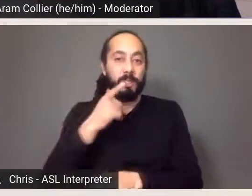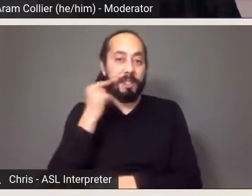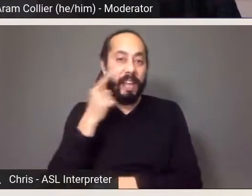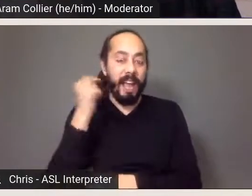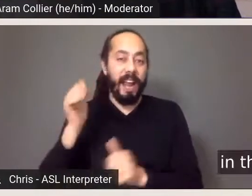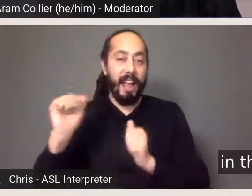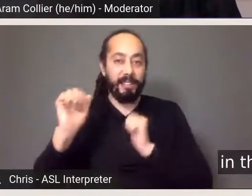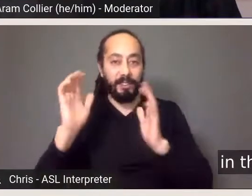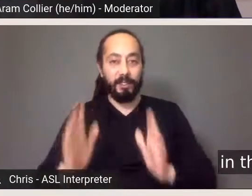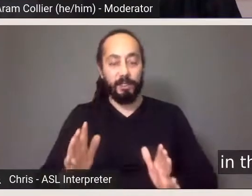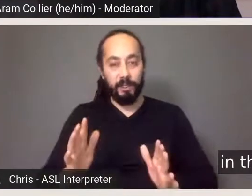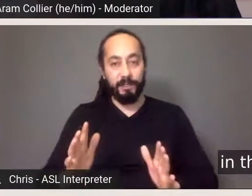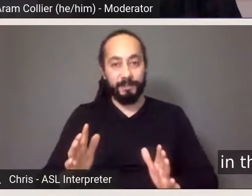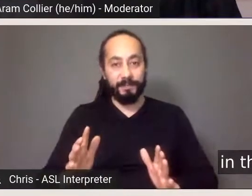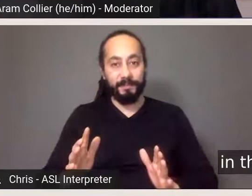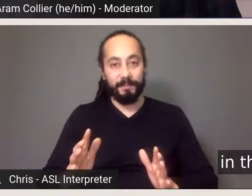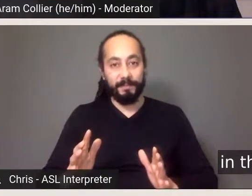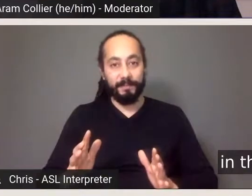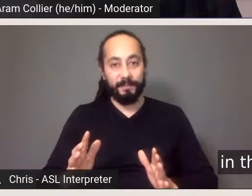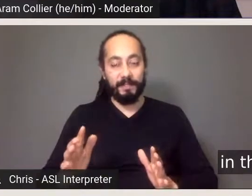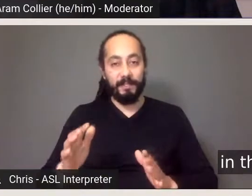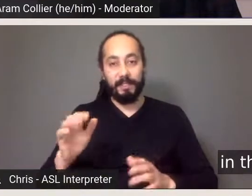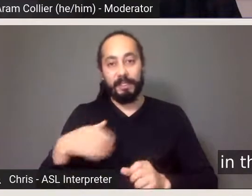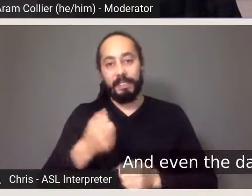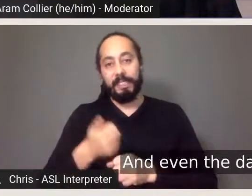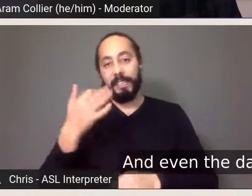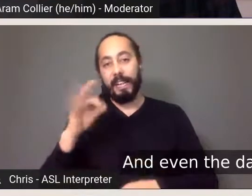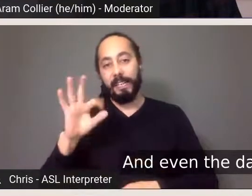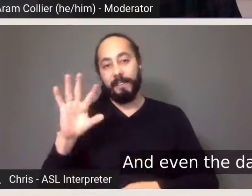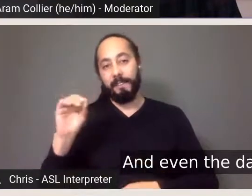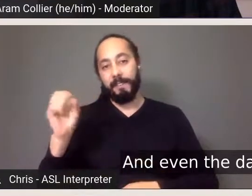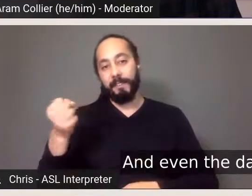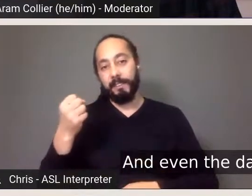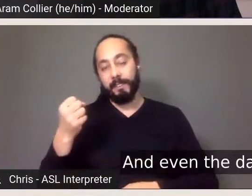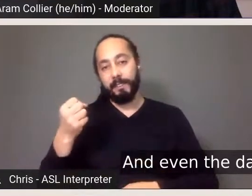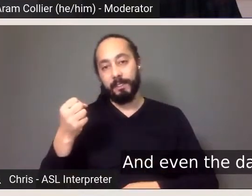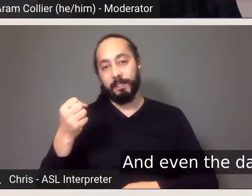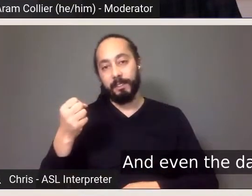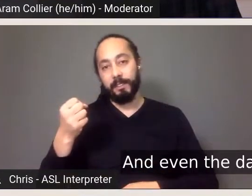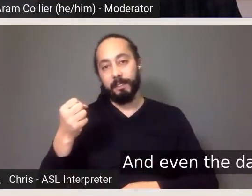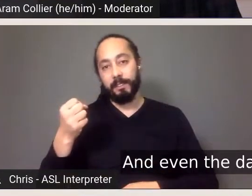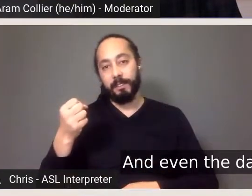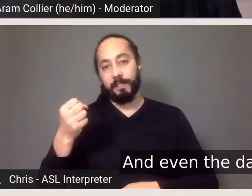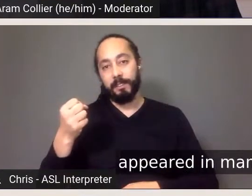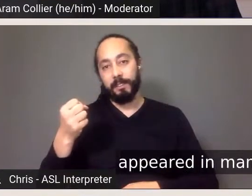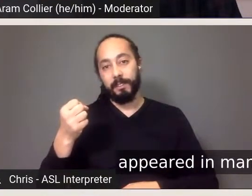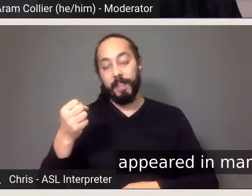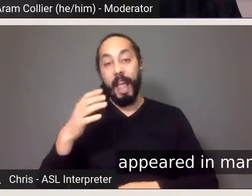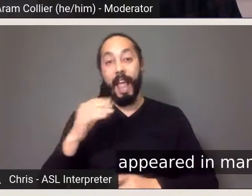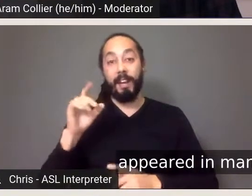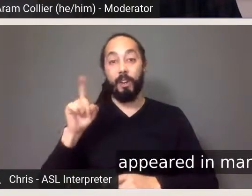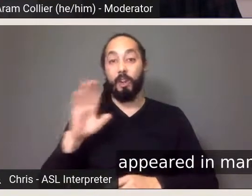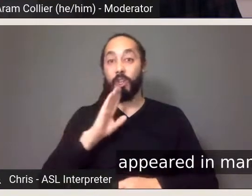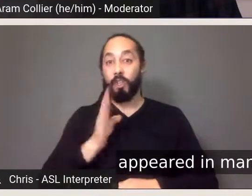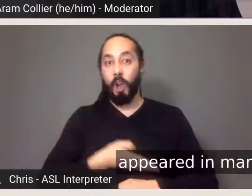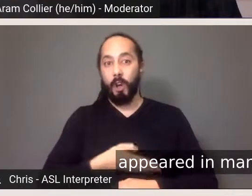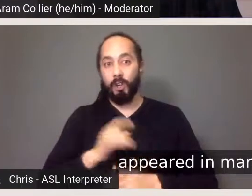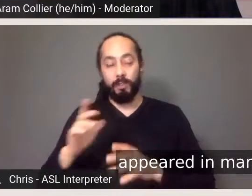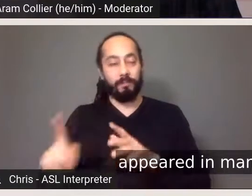actor or actress in the 1950s. And even the daughter of Irie Takako appeared in many